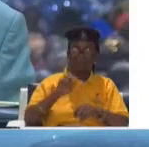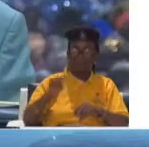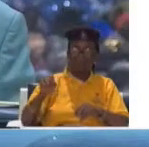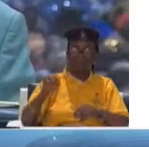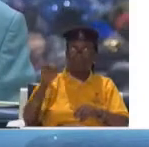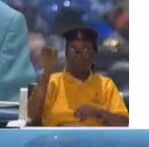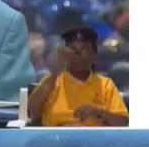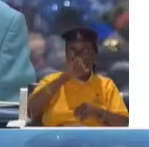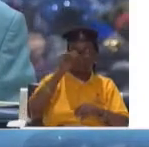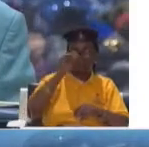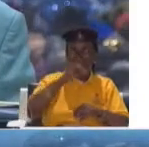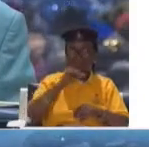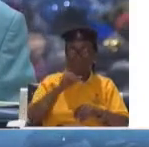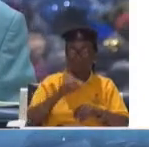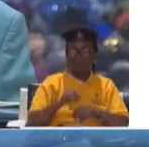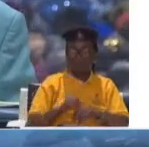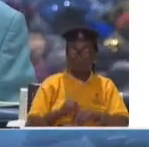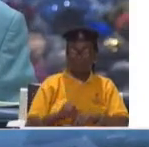fool.